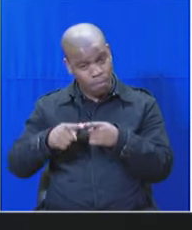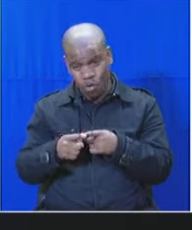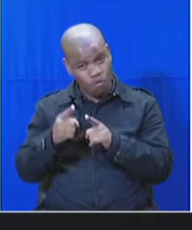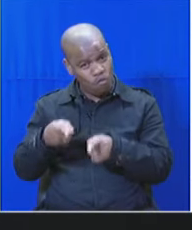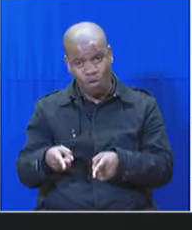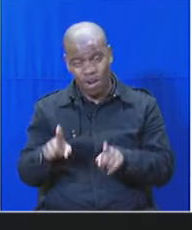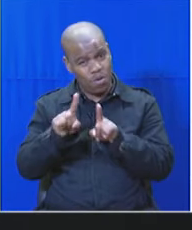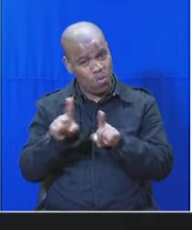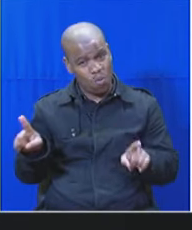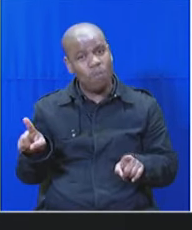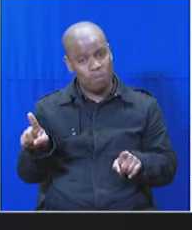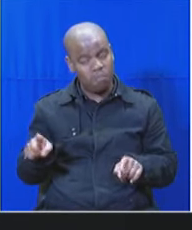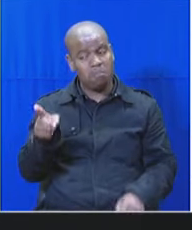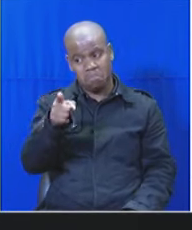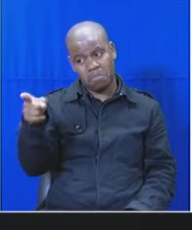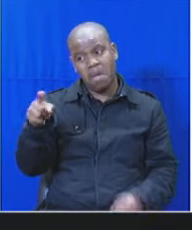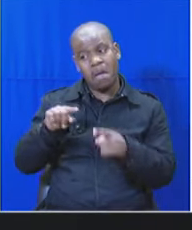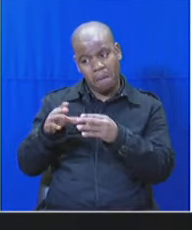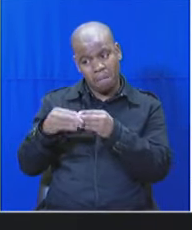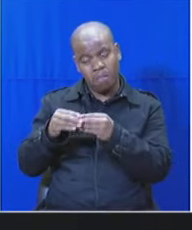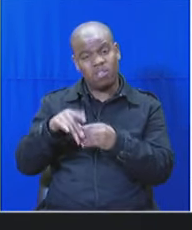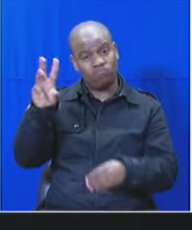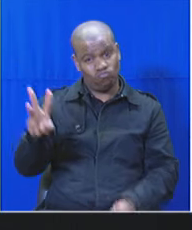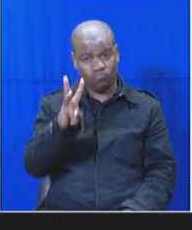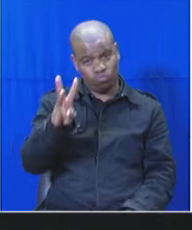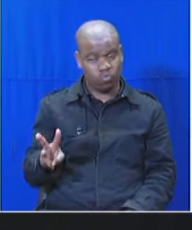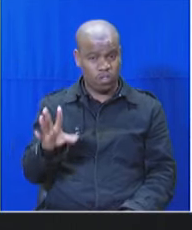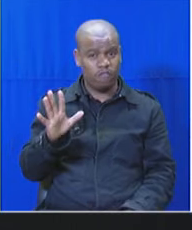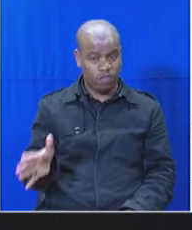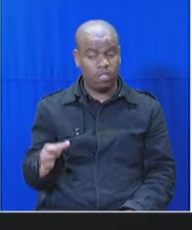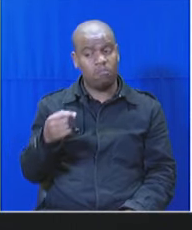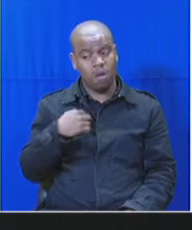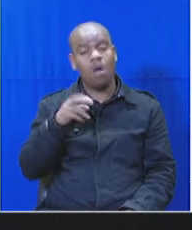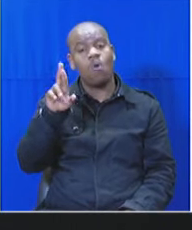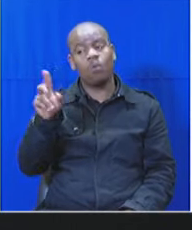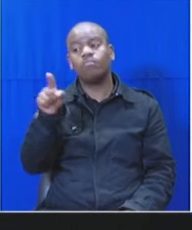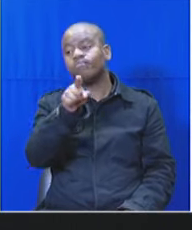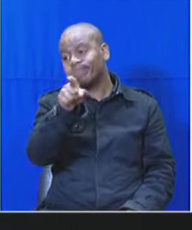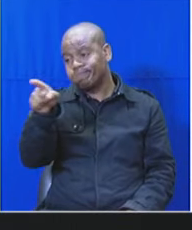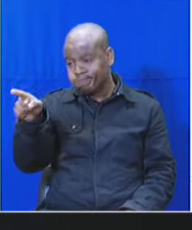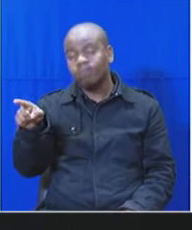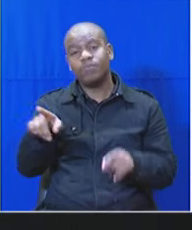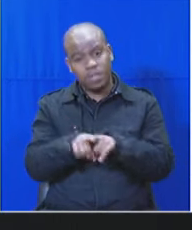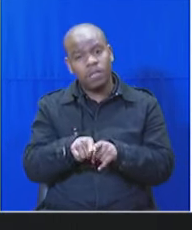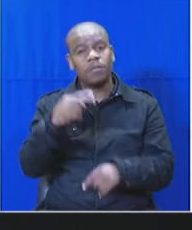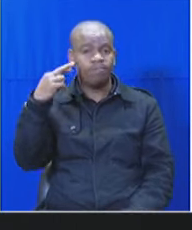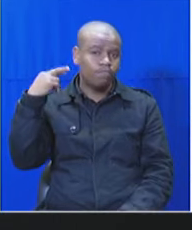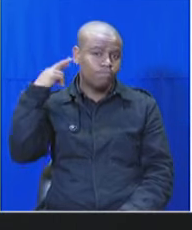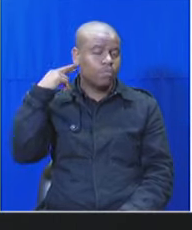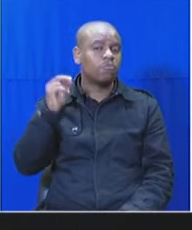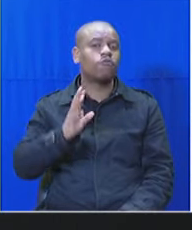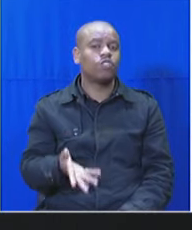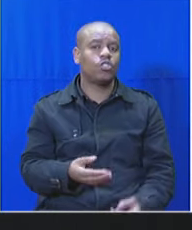and warned members accordingly. So we do take note, and I'm sure your colleagues have been reminded